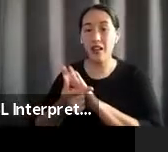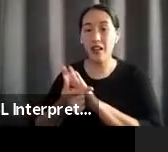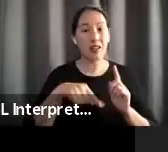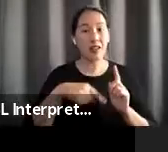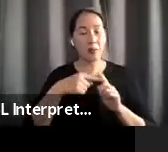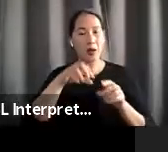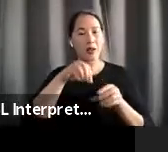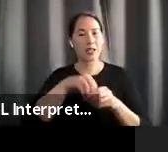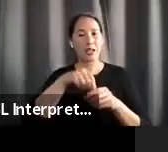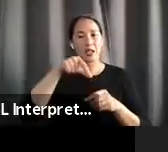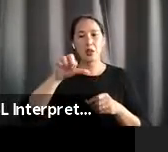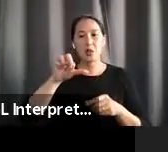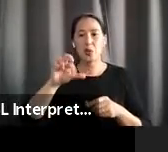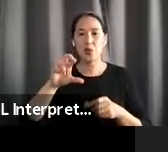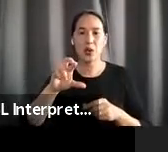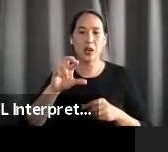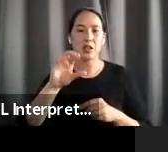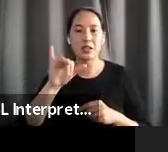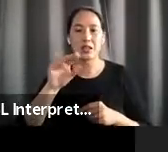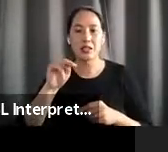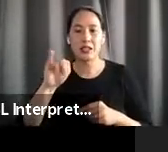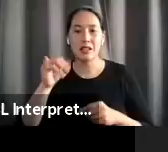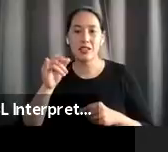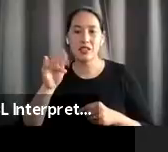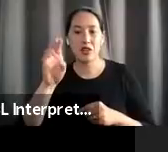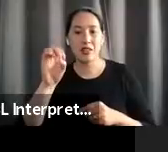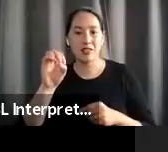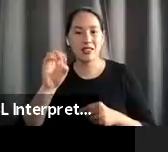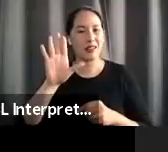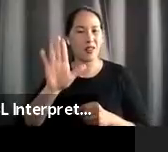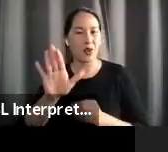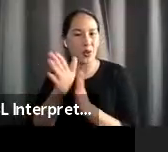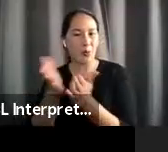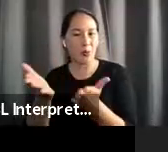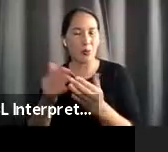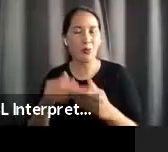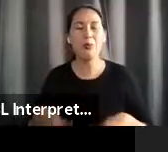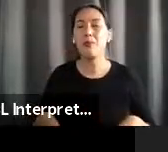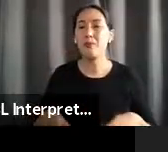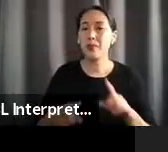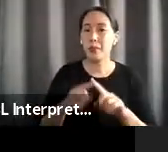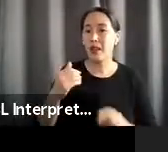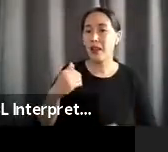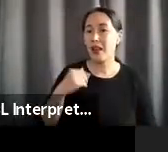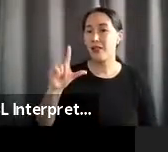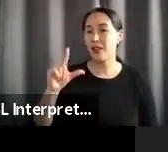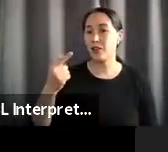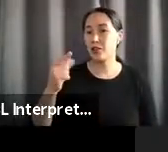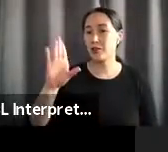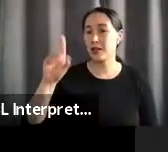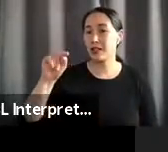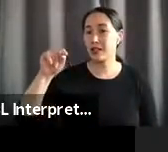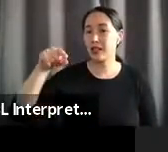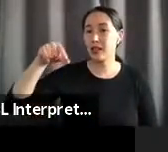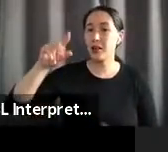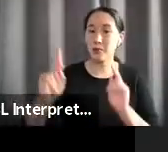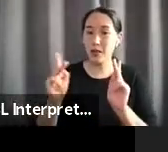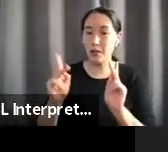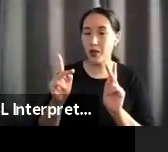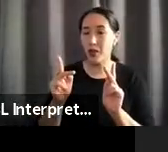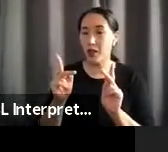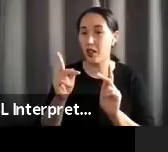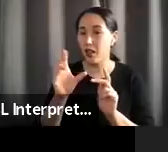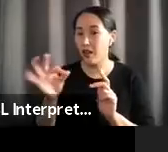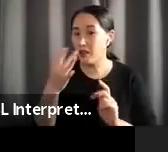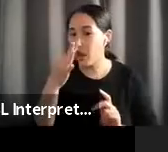book, and Kay Whitlock has talked about in some of her other work, but you've had, LGBT people of color, right, who are sometimes defending